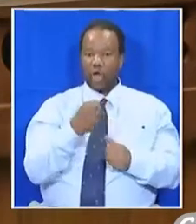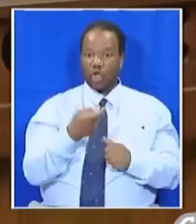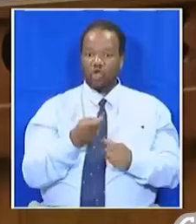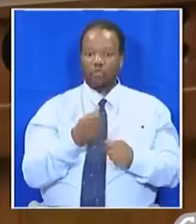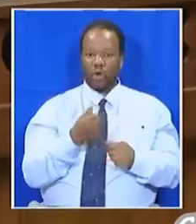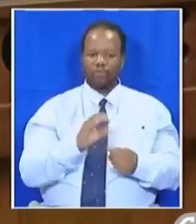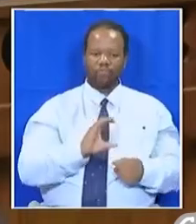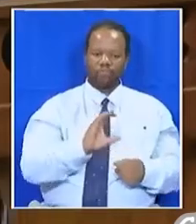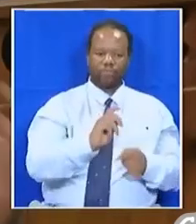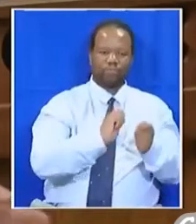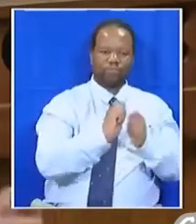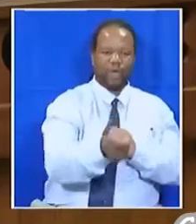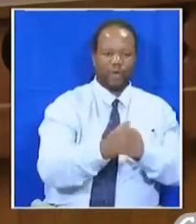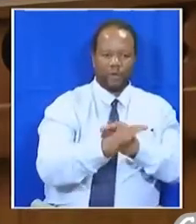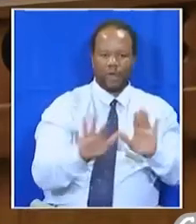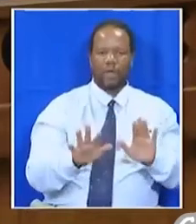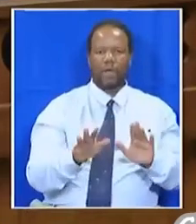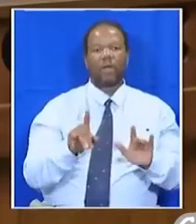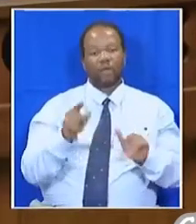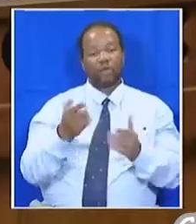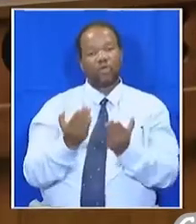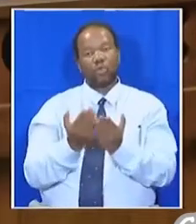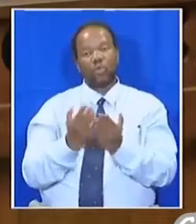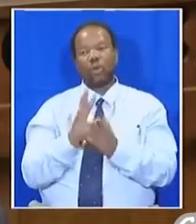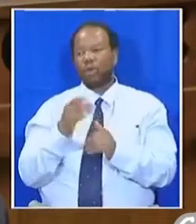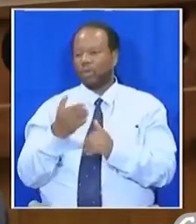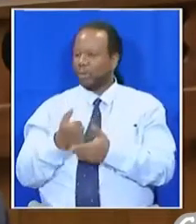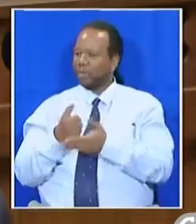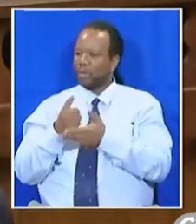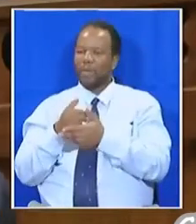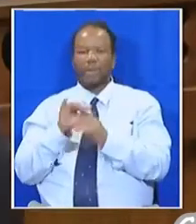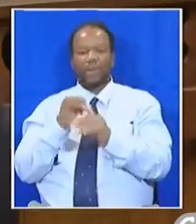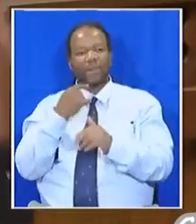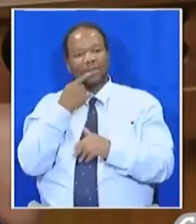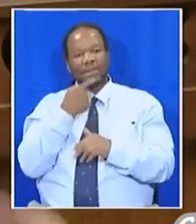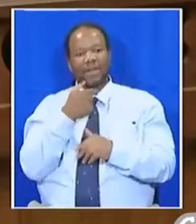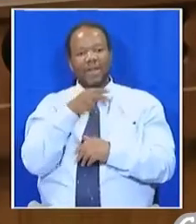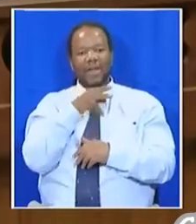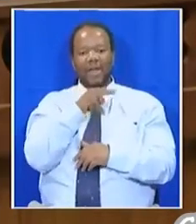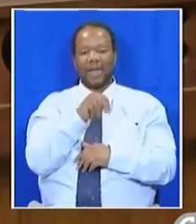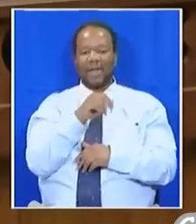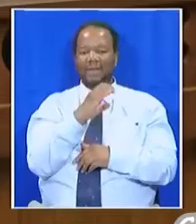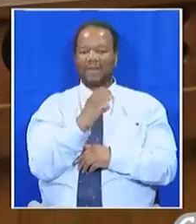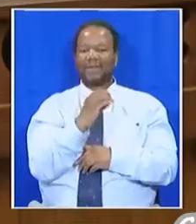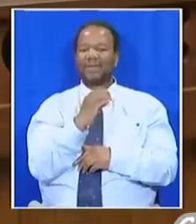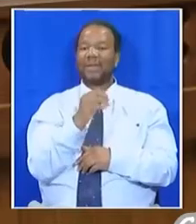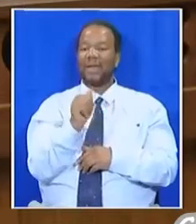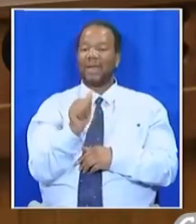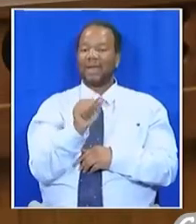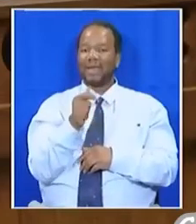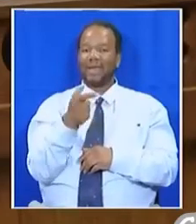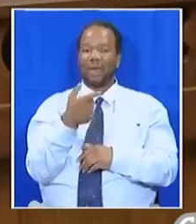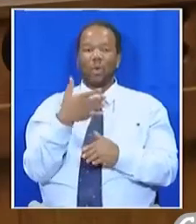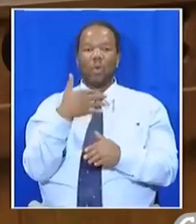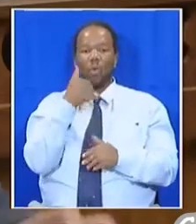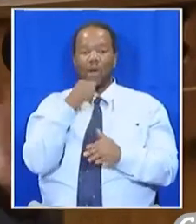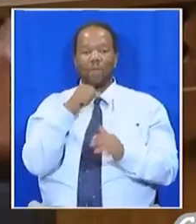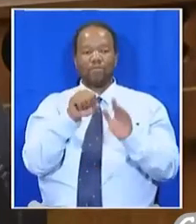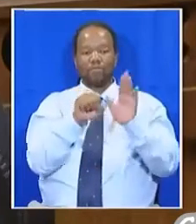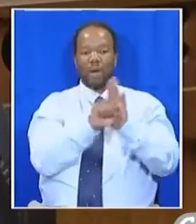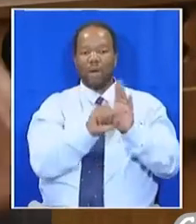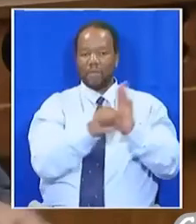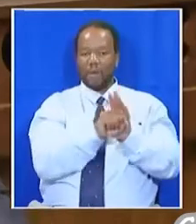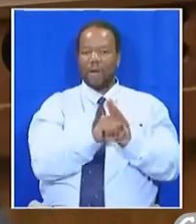in principle. Many people have said that the National Credit Act, when it was first passed, went a long way to help